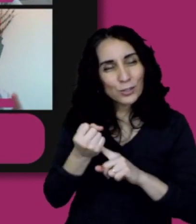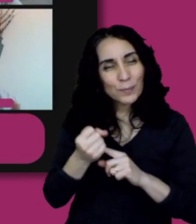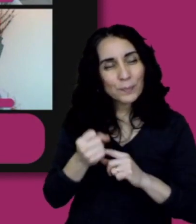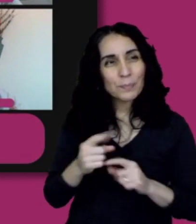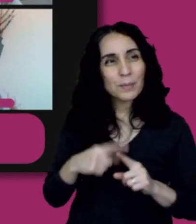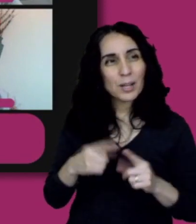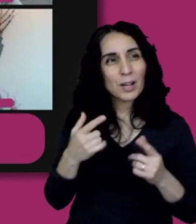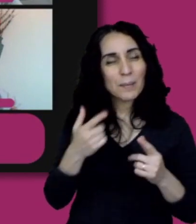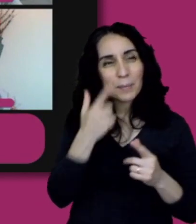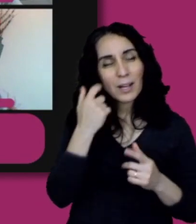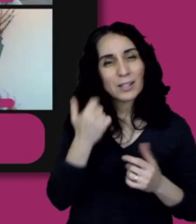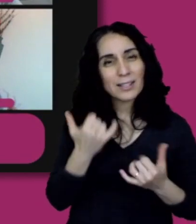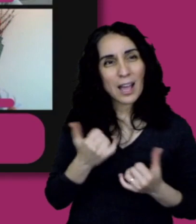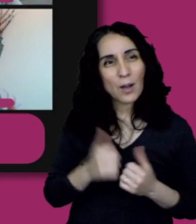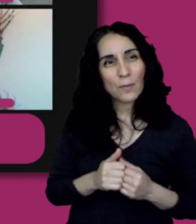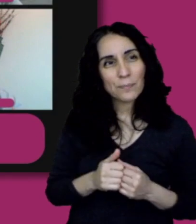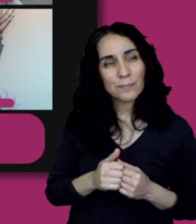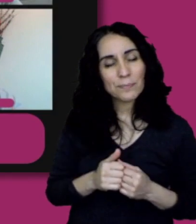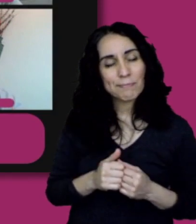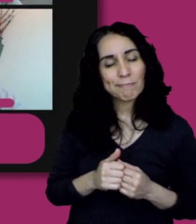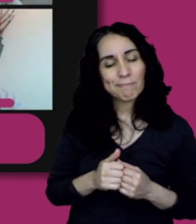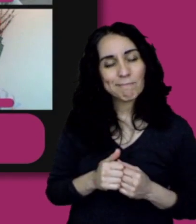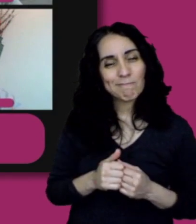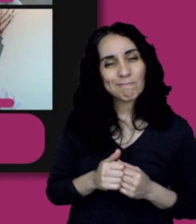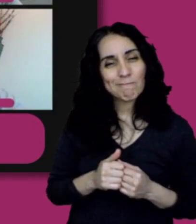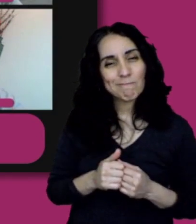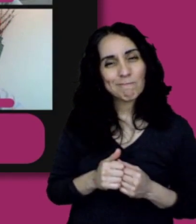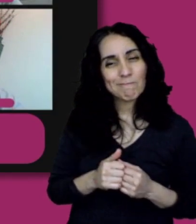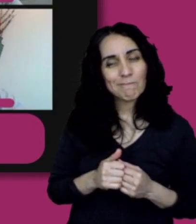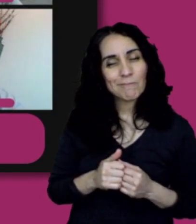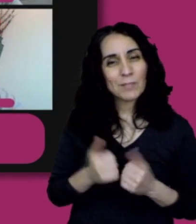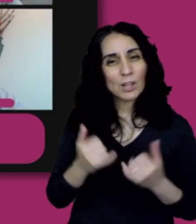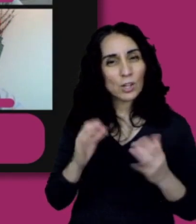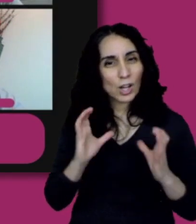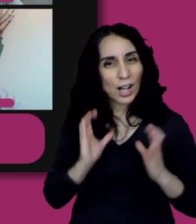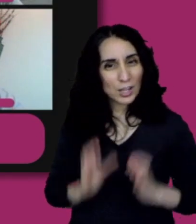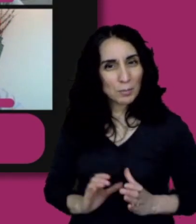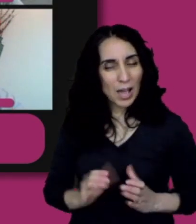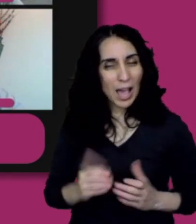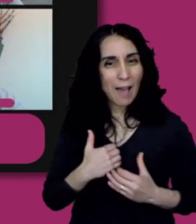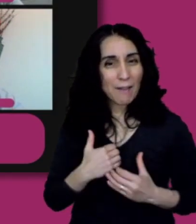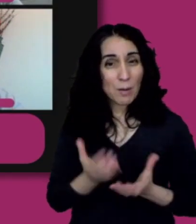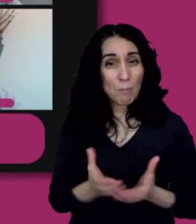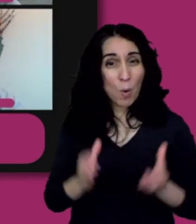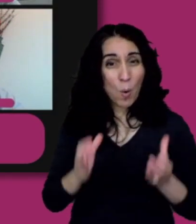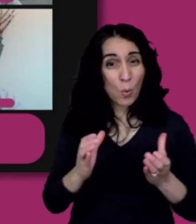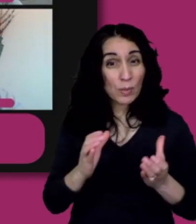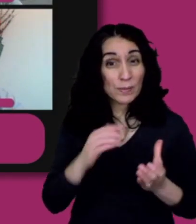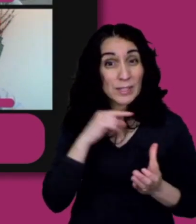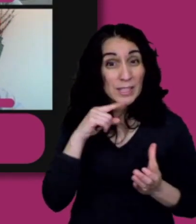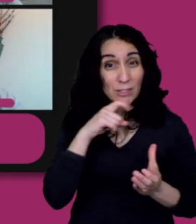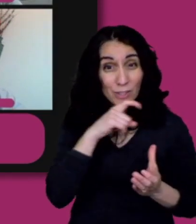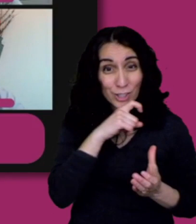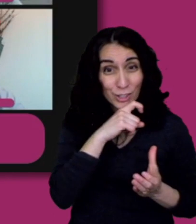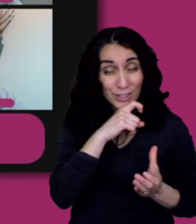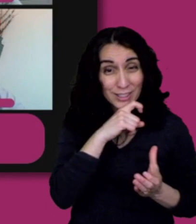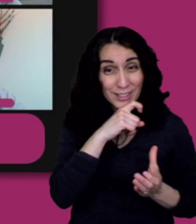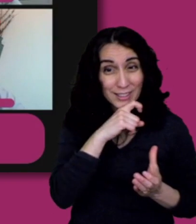that scenario a little differently, because I can do something similar to that. Your customer has a bowl of cereal.